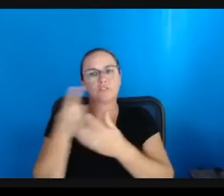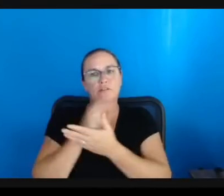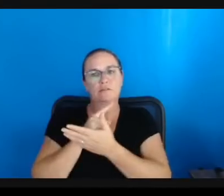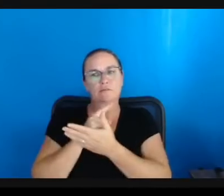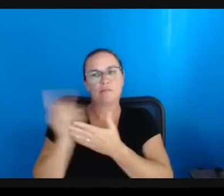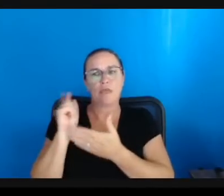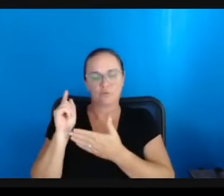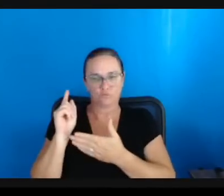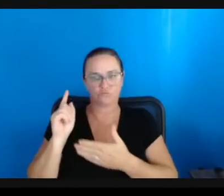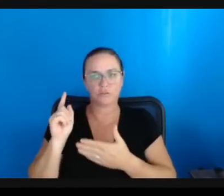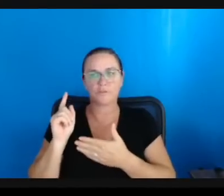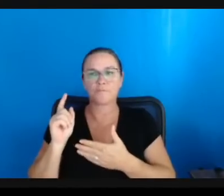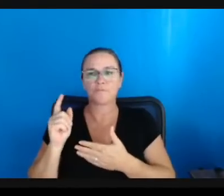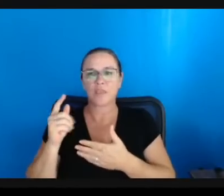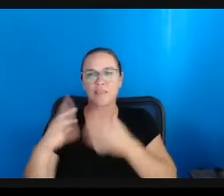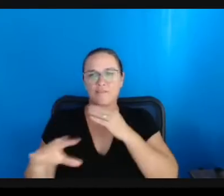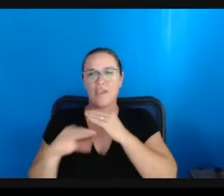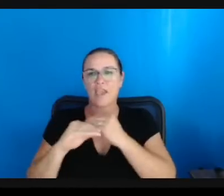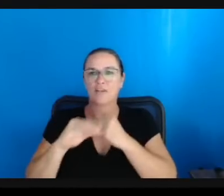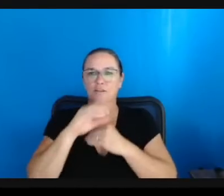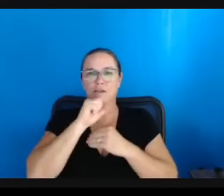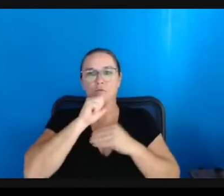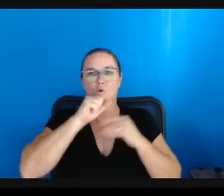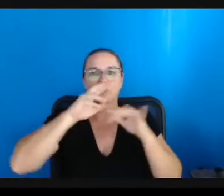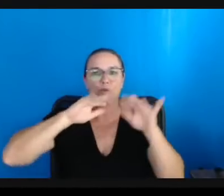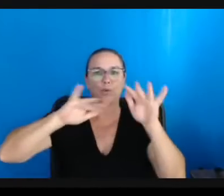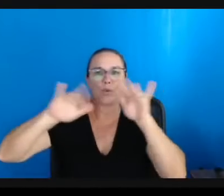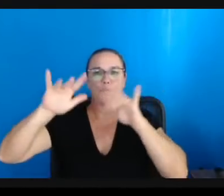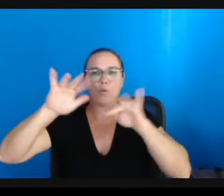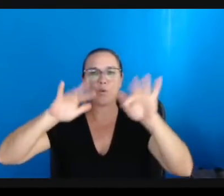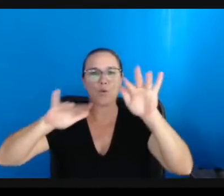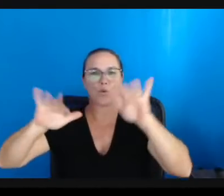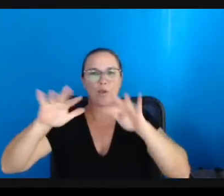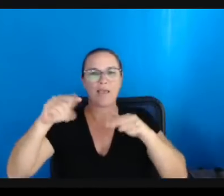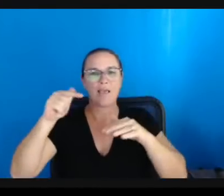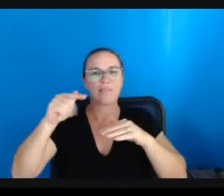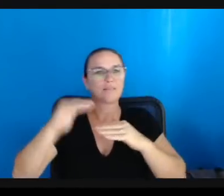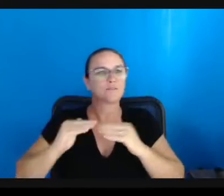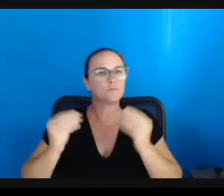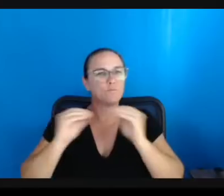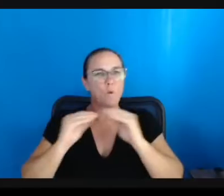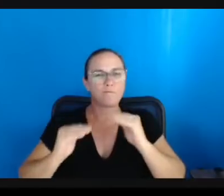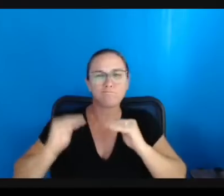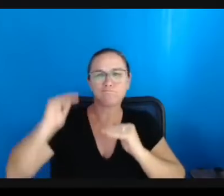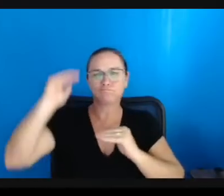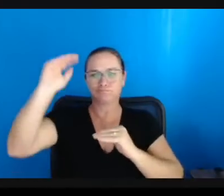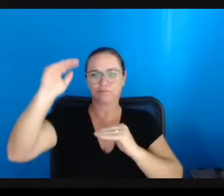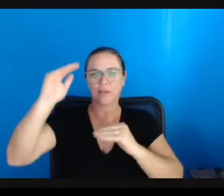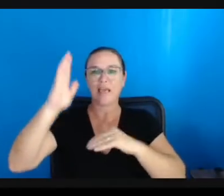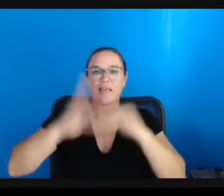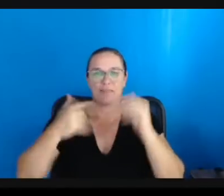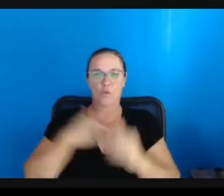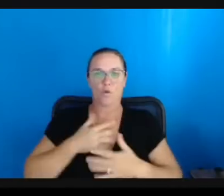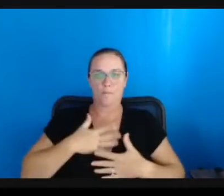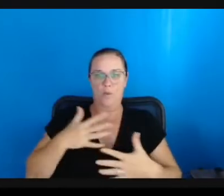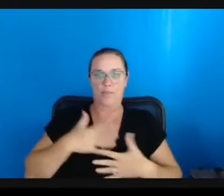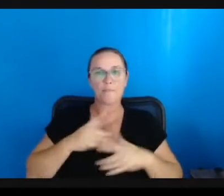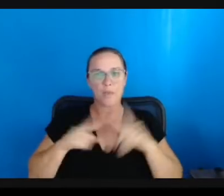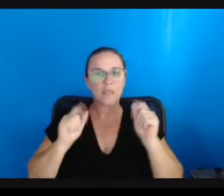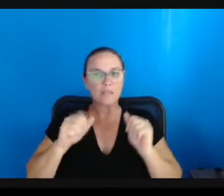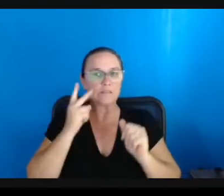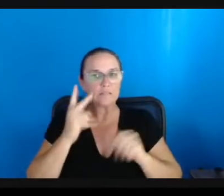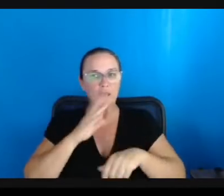big orange cloud here that's floating in the atmosphere above the island. So this is higher up than we're breathing down here, but it's still detectable on the satellite